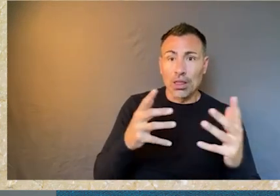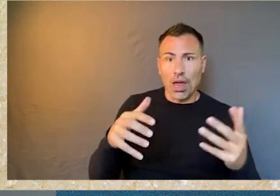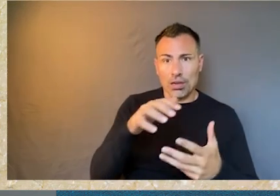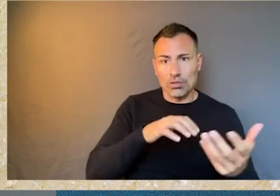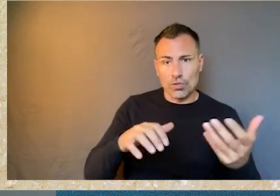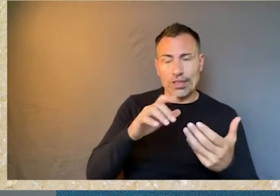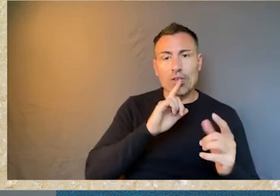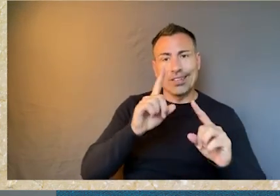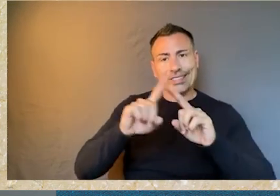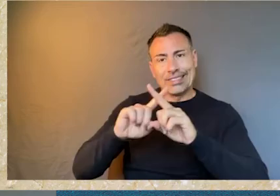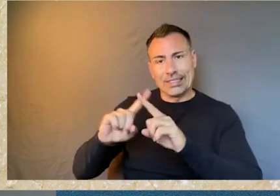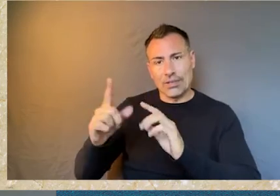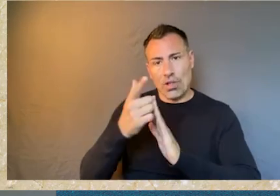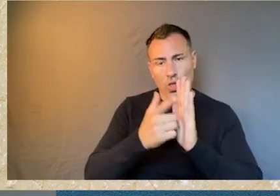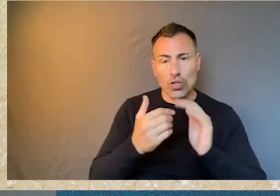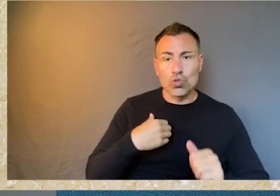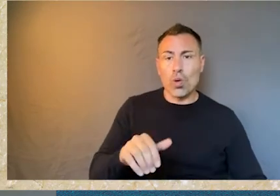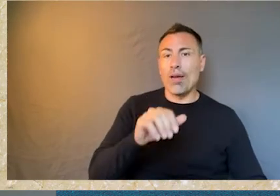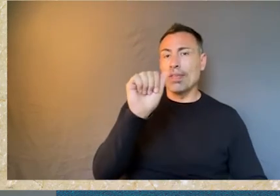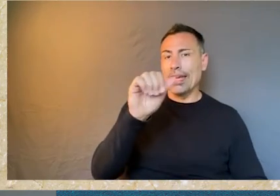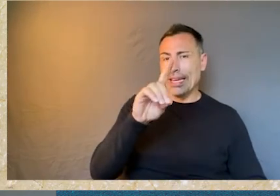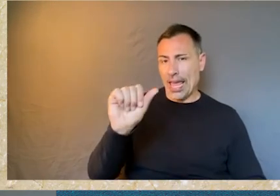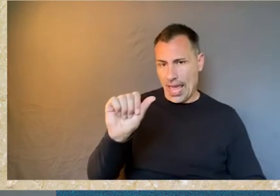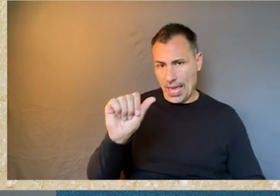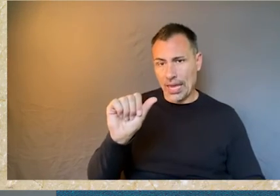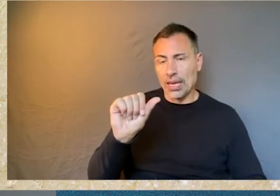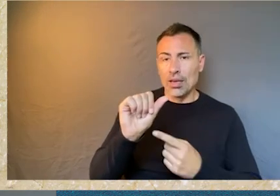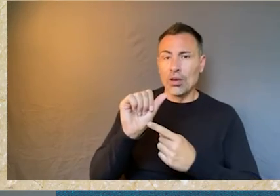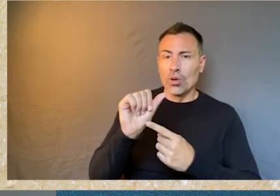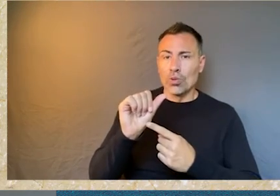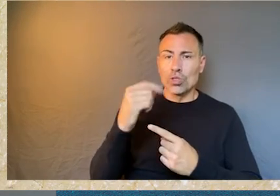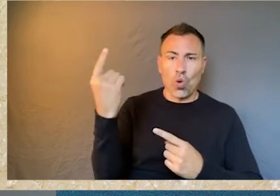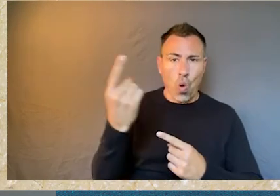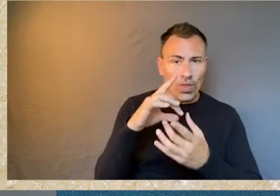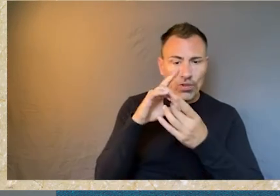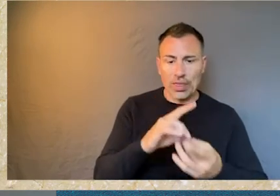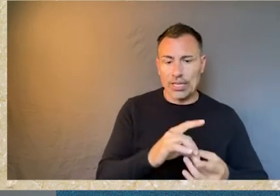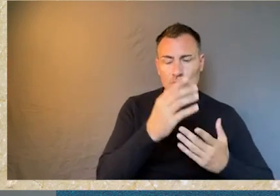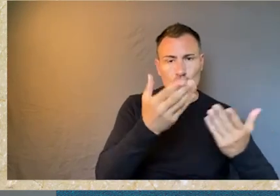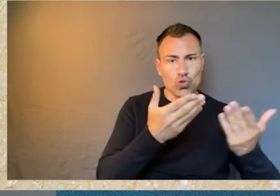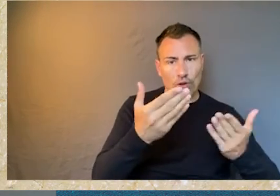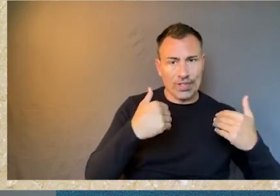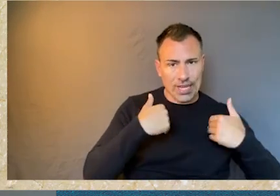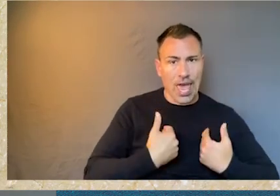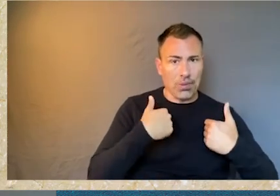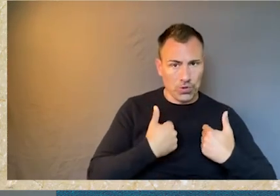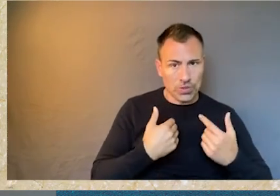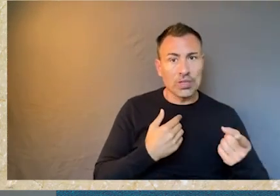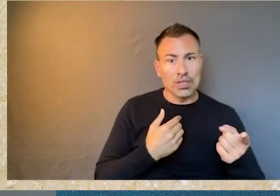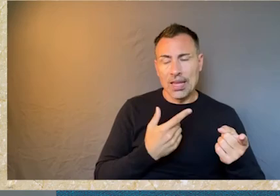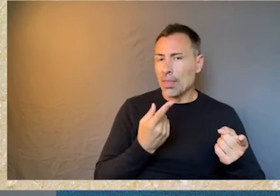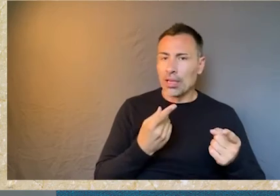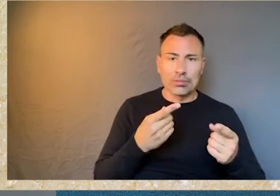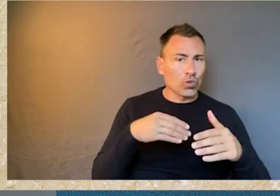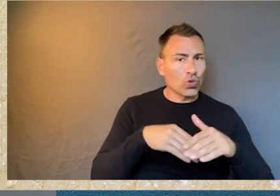There's different laws. So you've got the Americans with Disabilities Act, which only covers service animals. And service animals are allowed